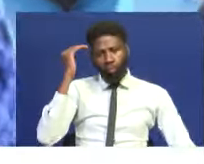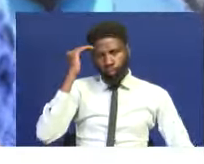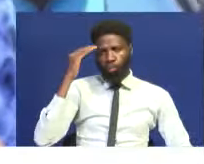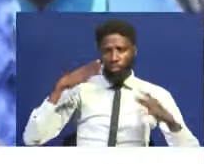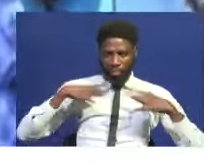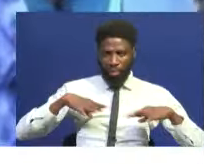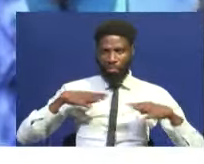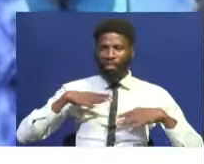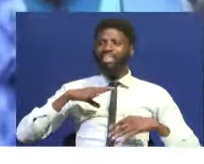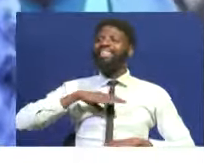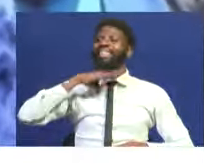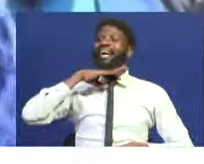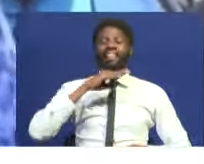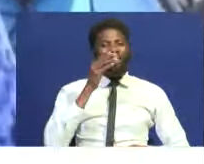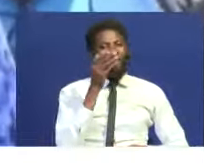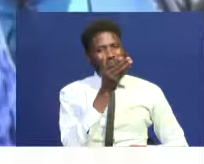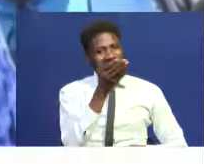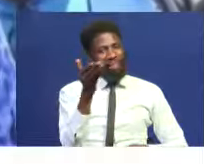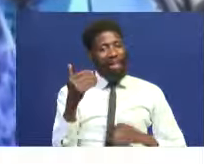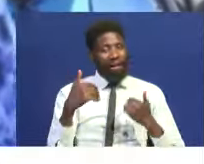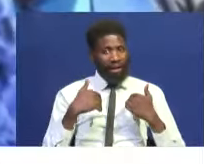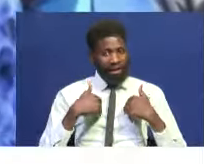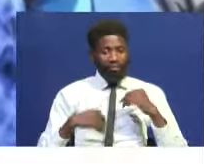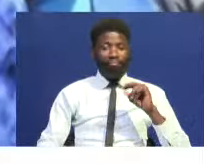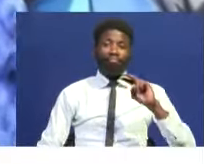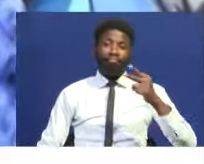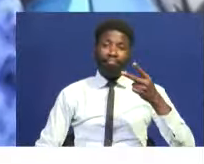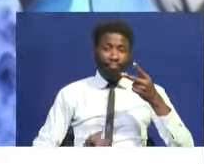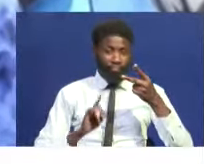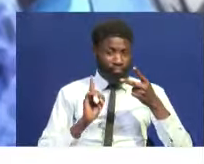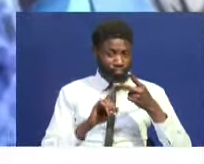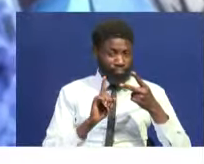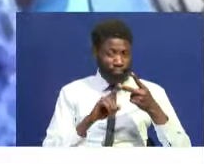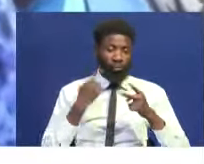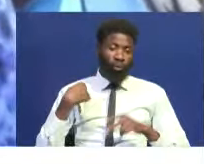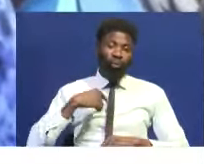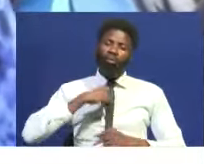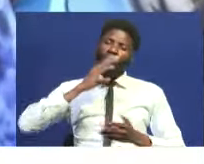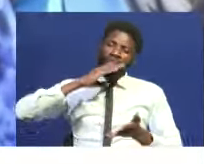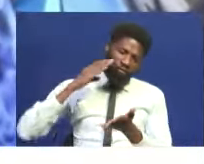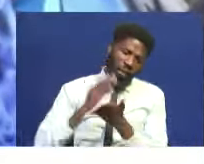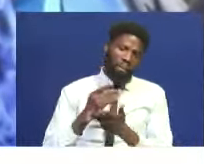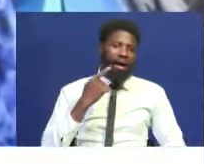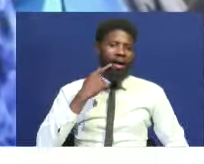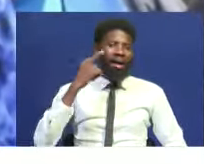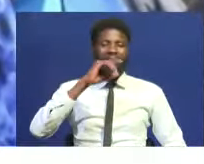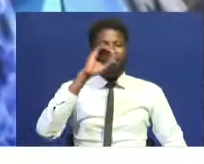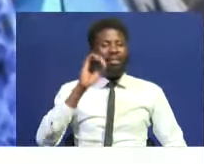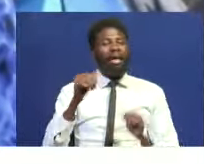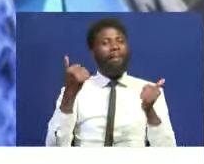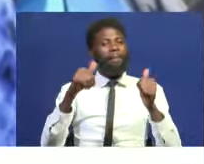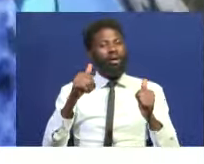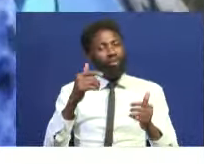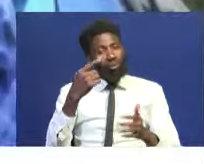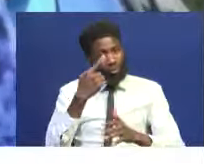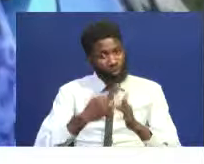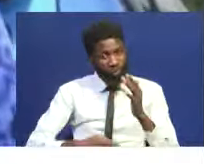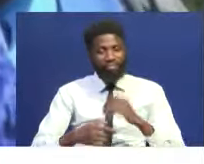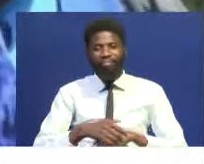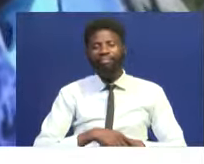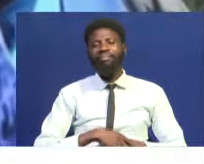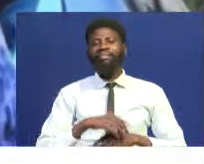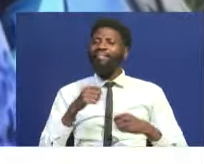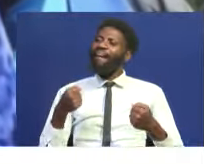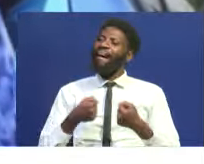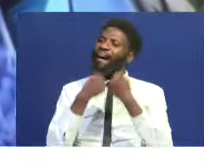that we are yet to know is what exactly is the cause of the accident. So